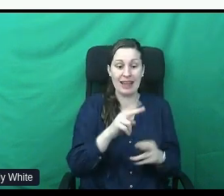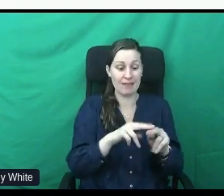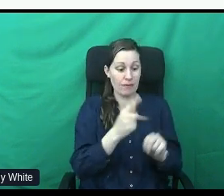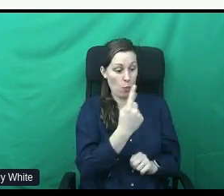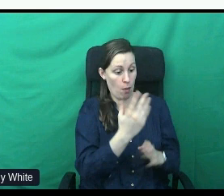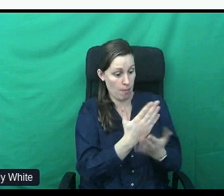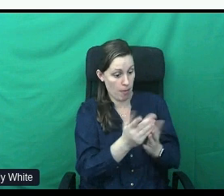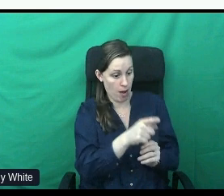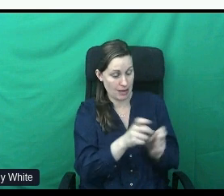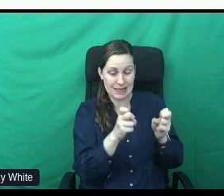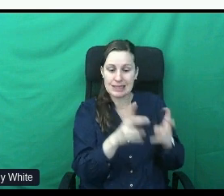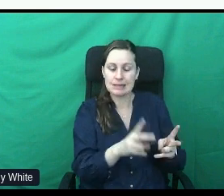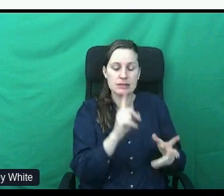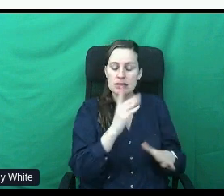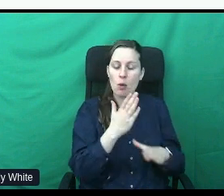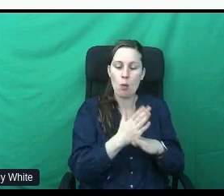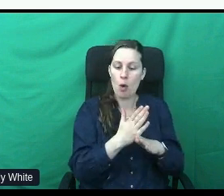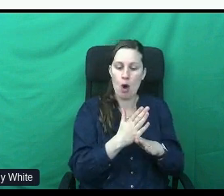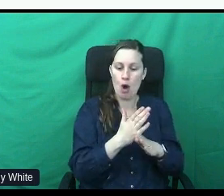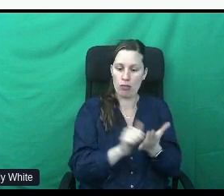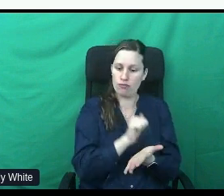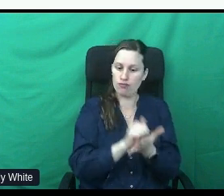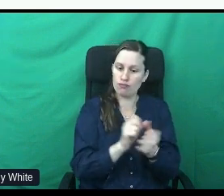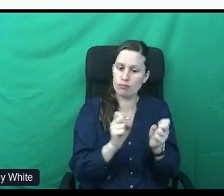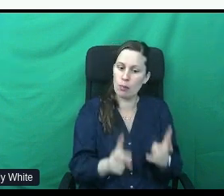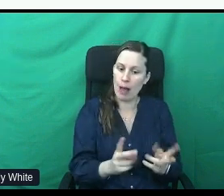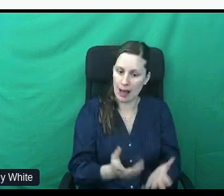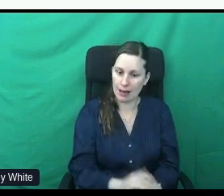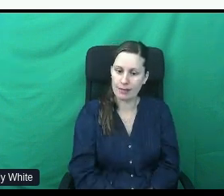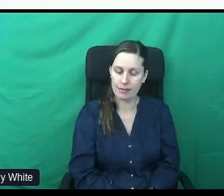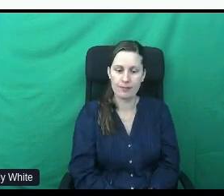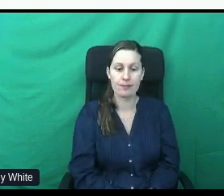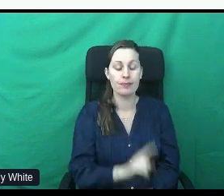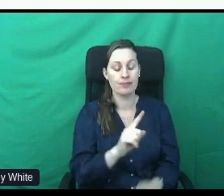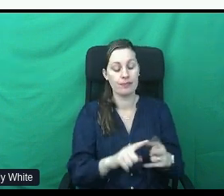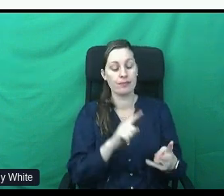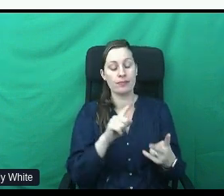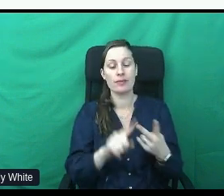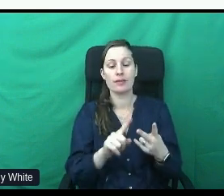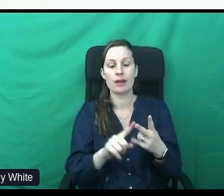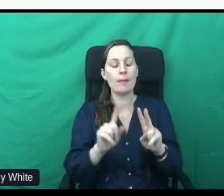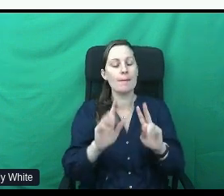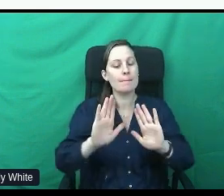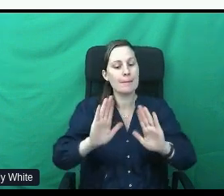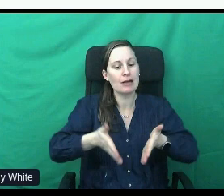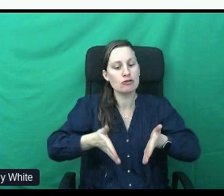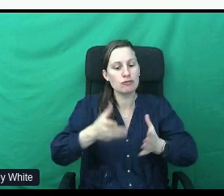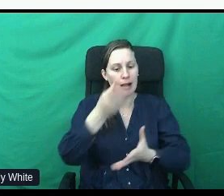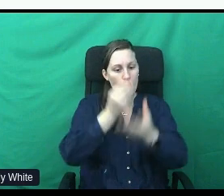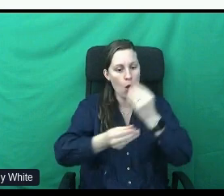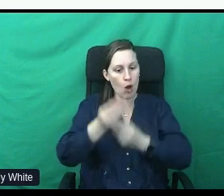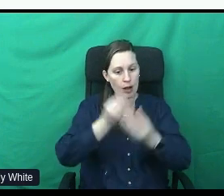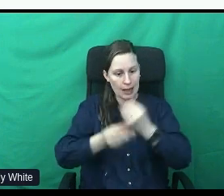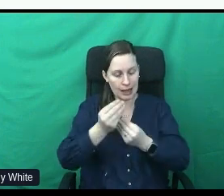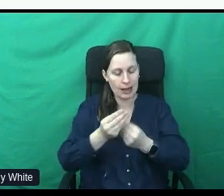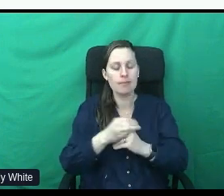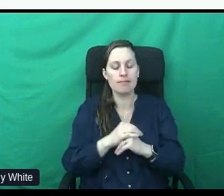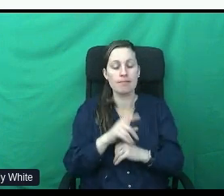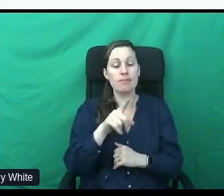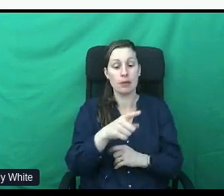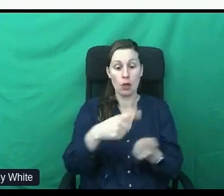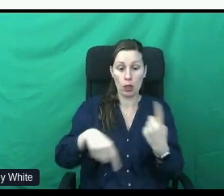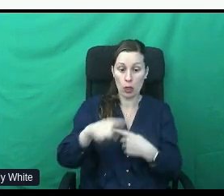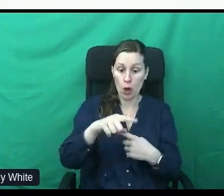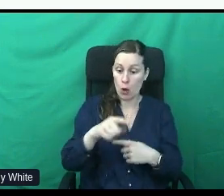of that system didn't work the way it should. The second was mandatory learning. For anyone who hasn't had the pleasure of working